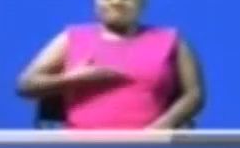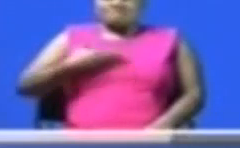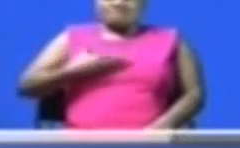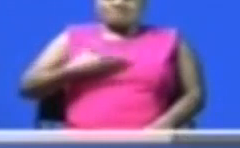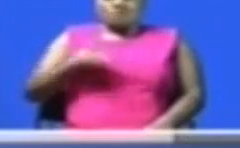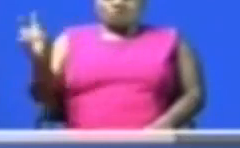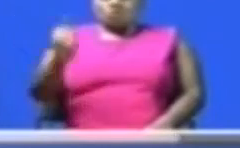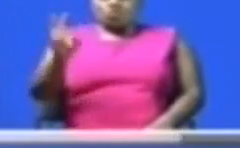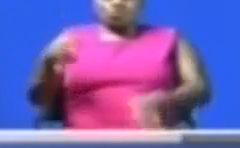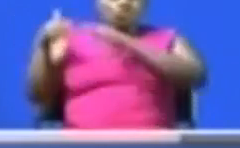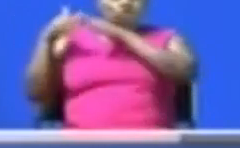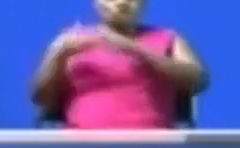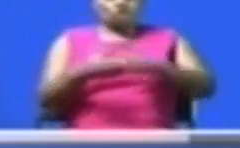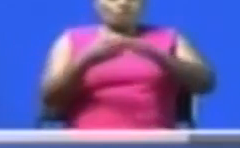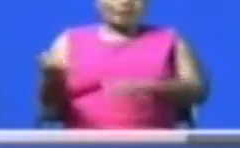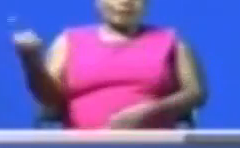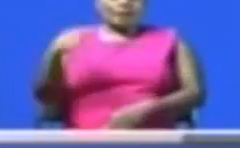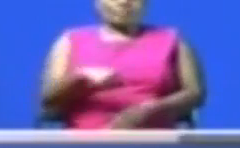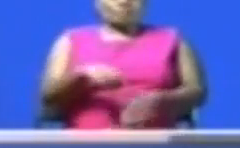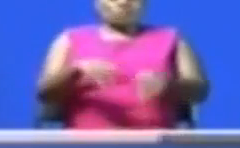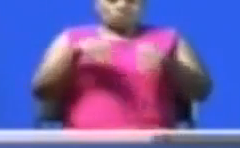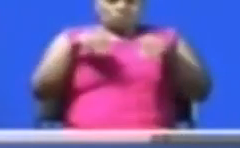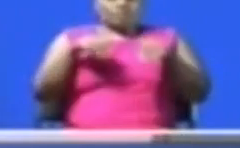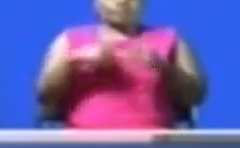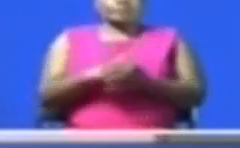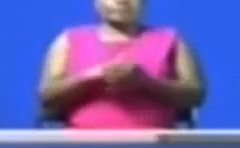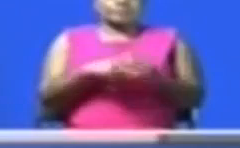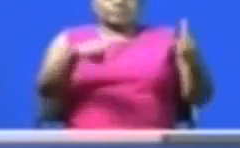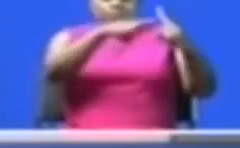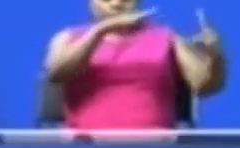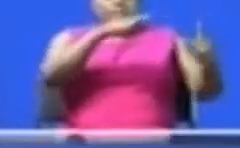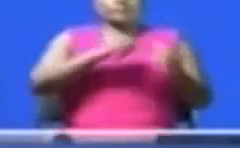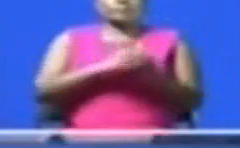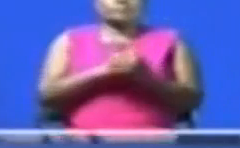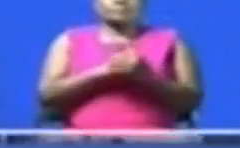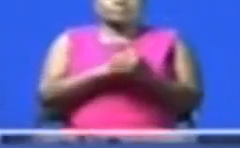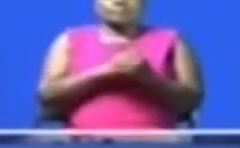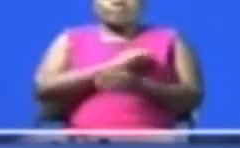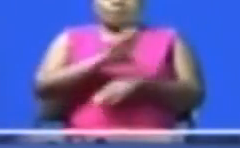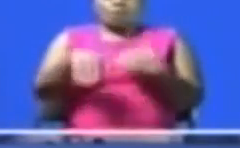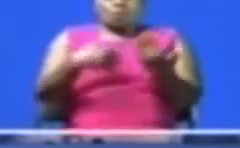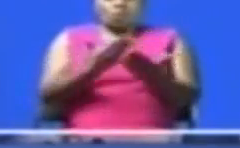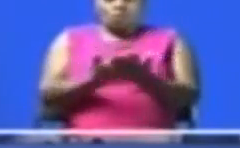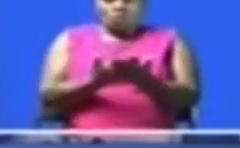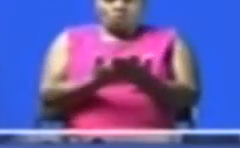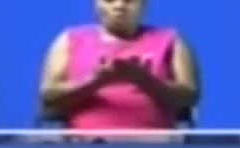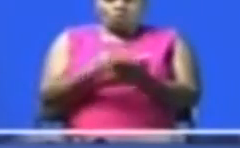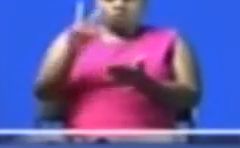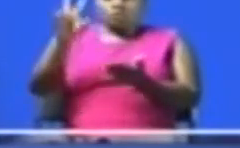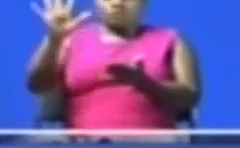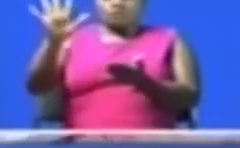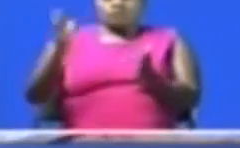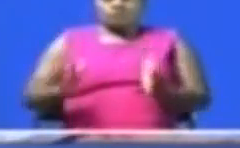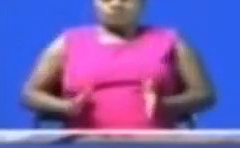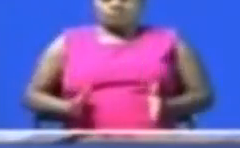shoka na akaja kutegea yeye na akamfanyia vile anifanyia. All this was for her 25th birthday, which